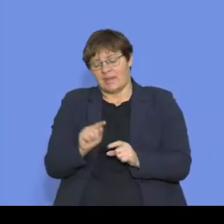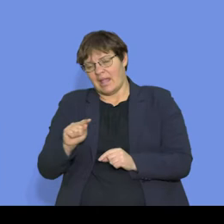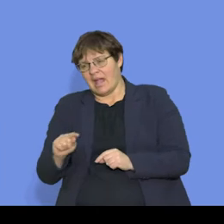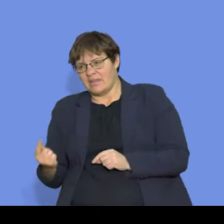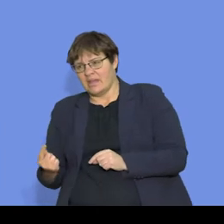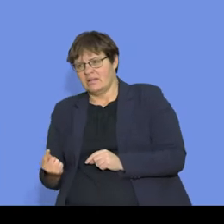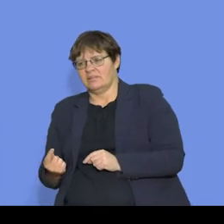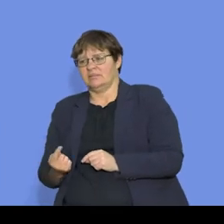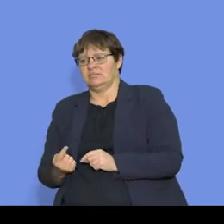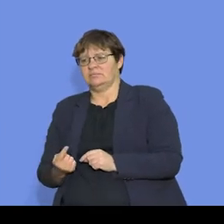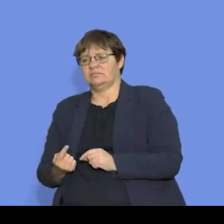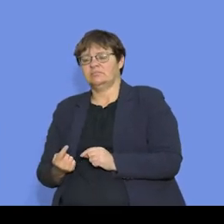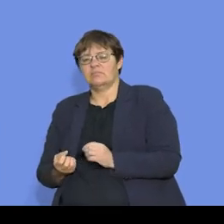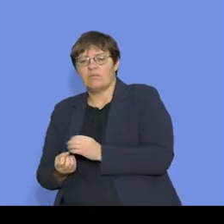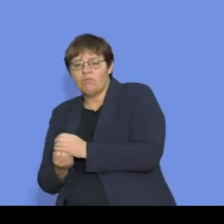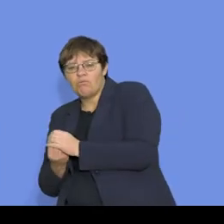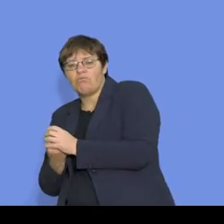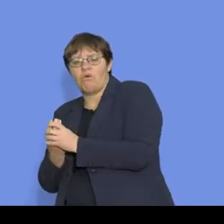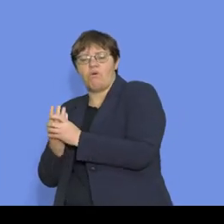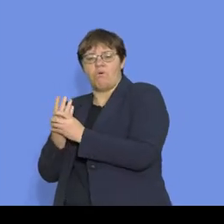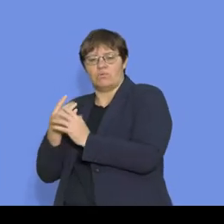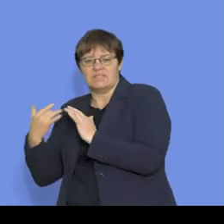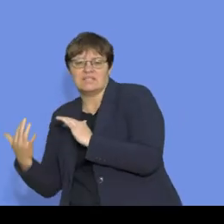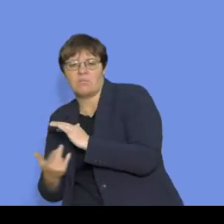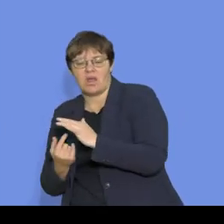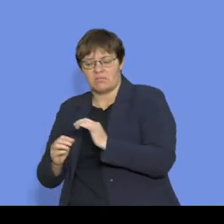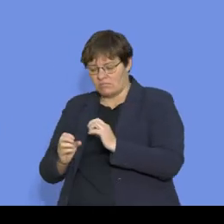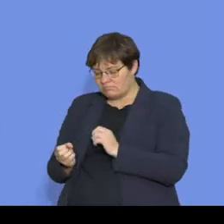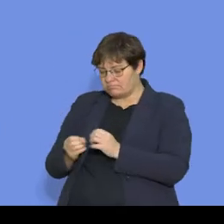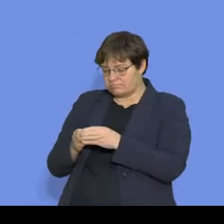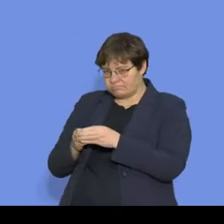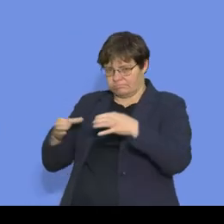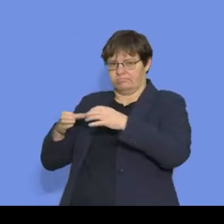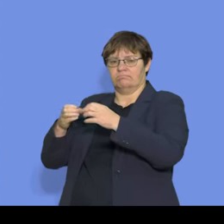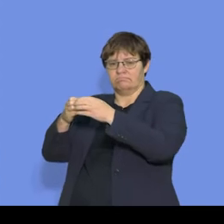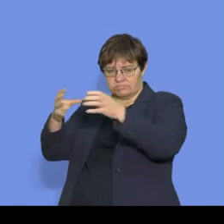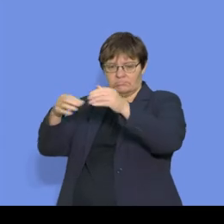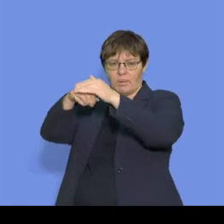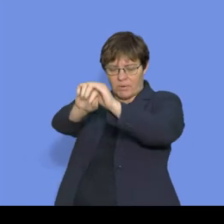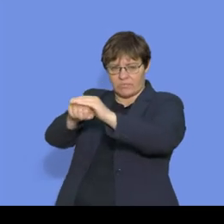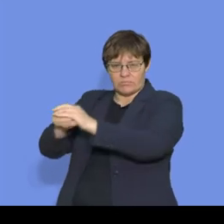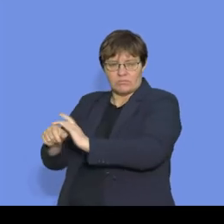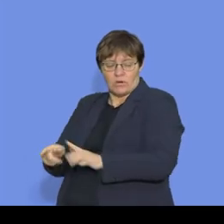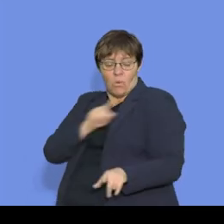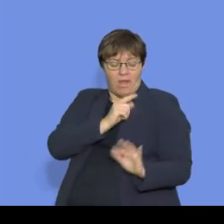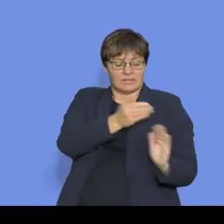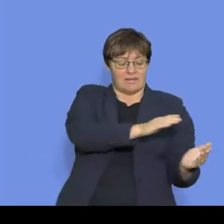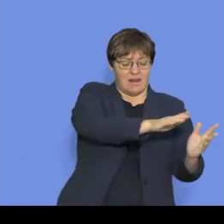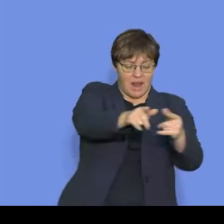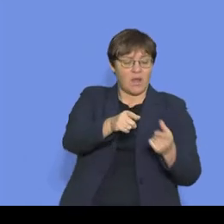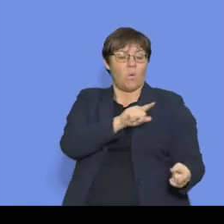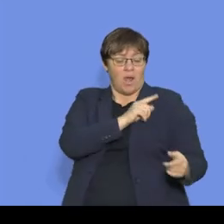growth of other species. So after a mass extinction, we see